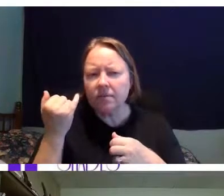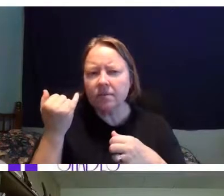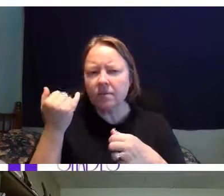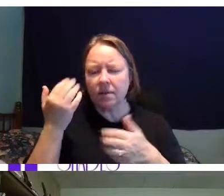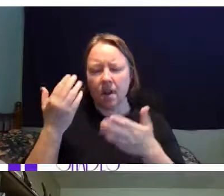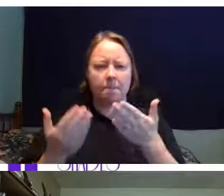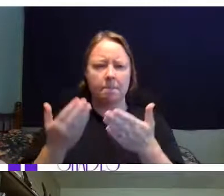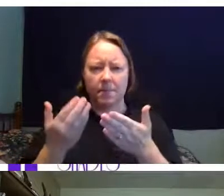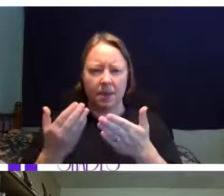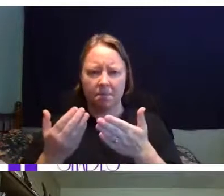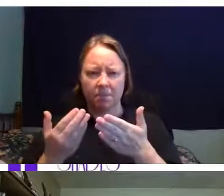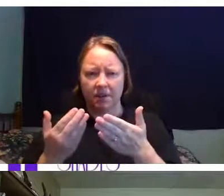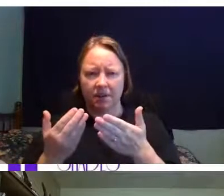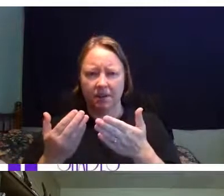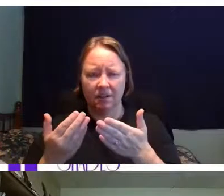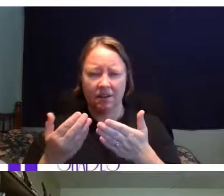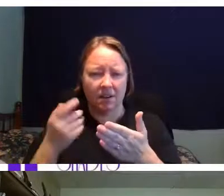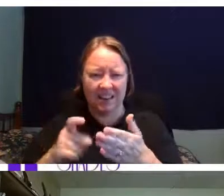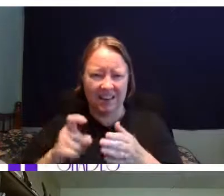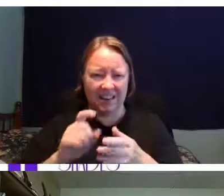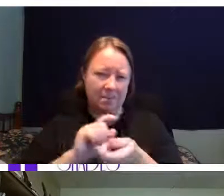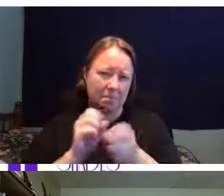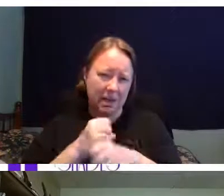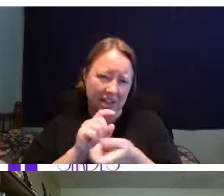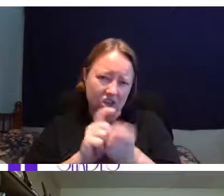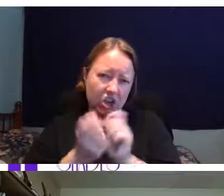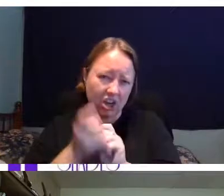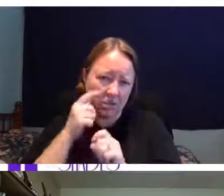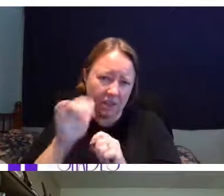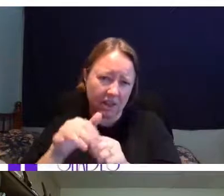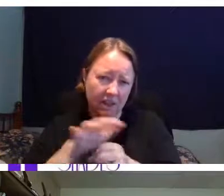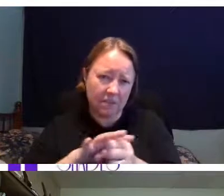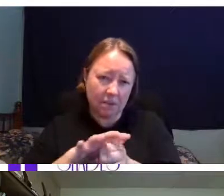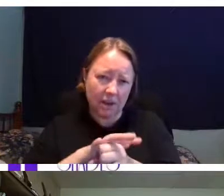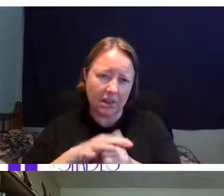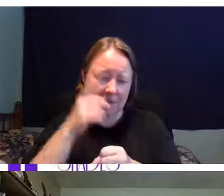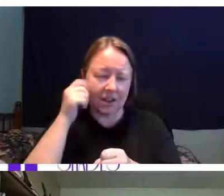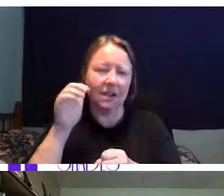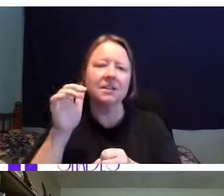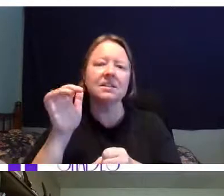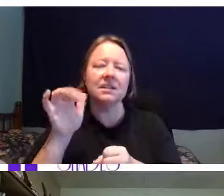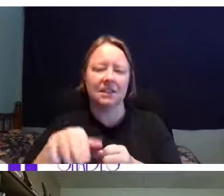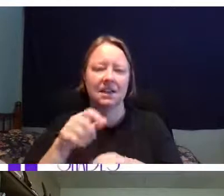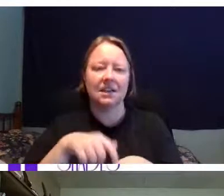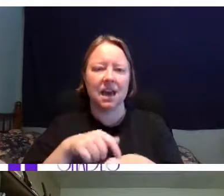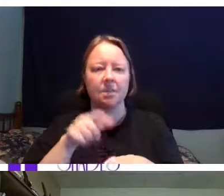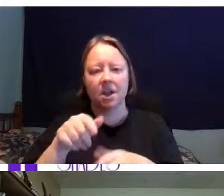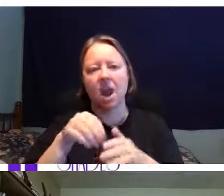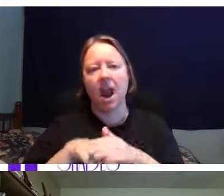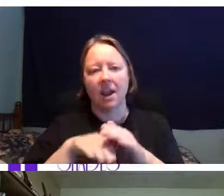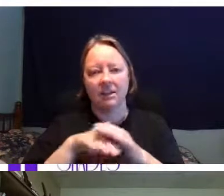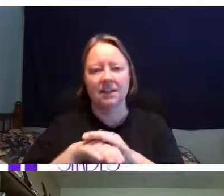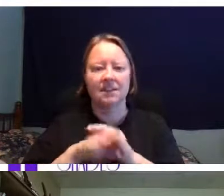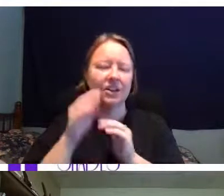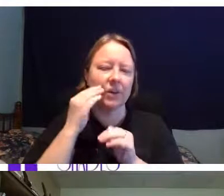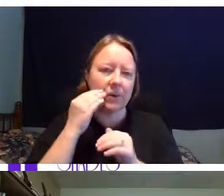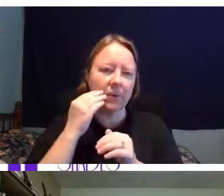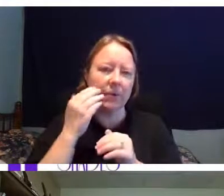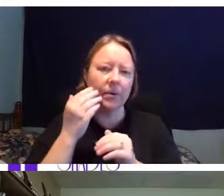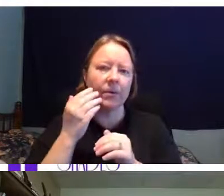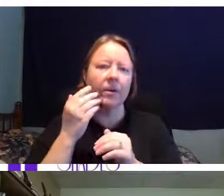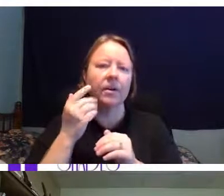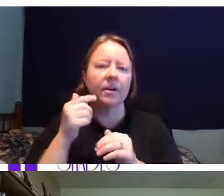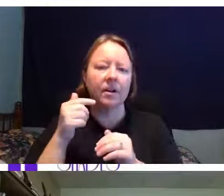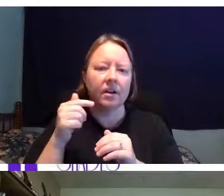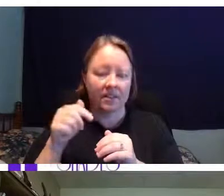alterations that were needed on the inside of the space, because at that moment in time they are accessing, they are leasing the